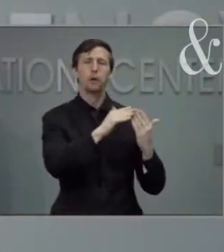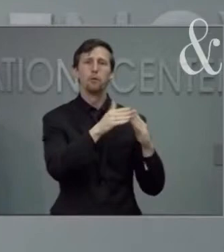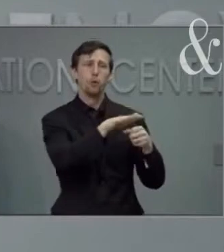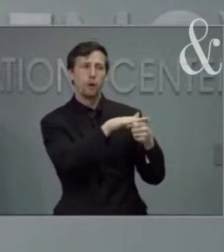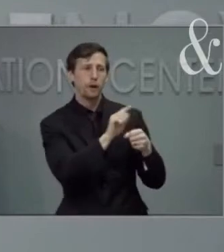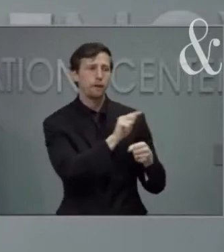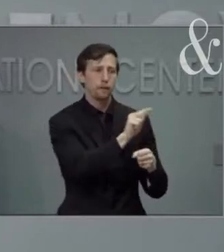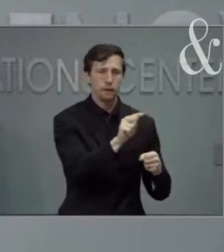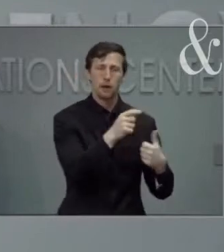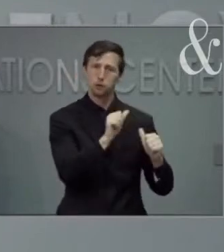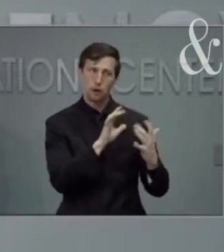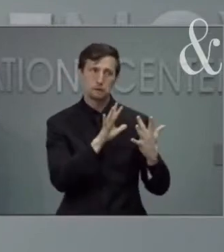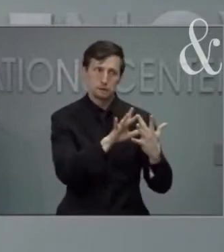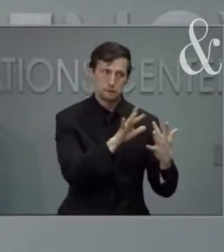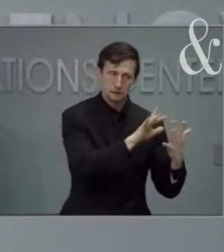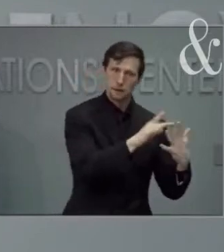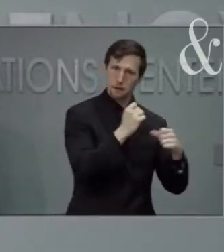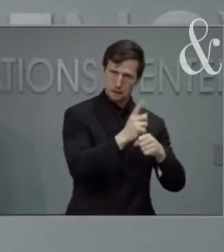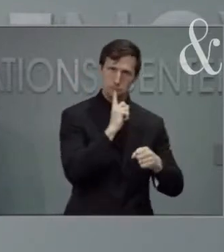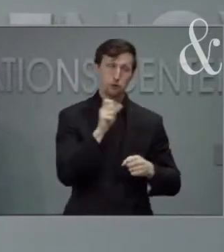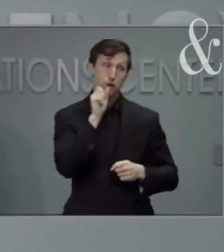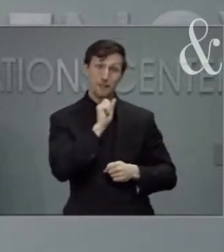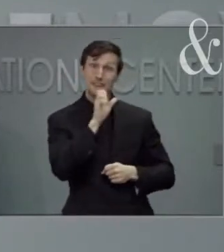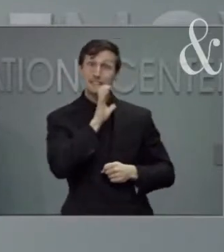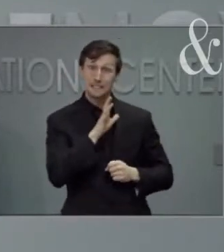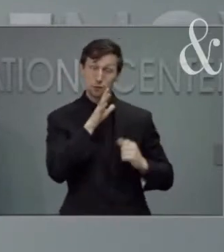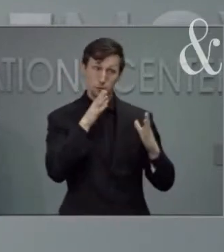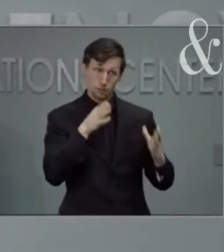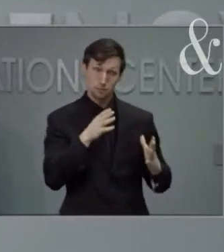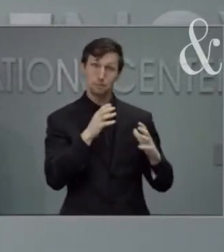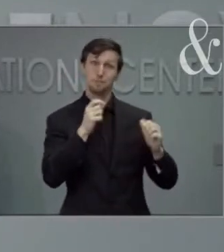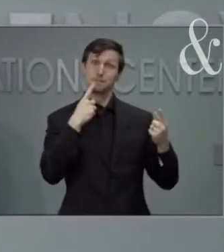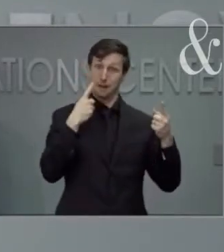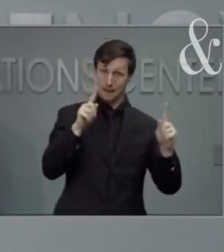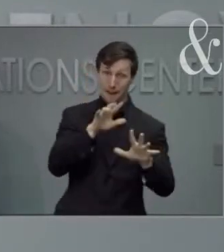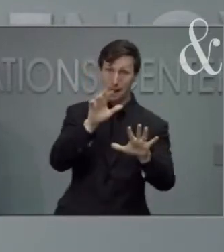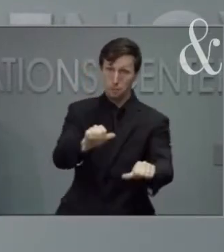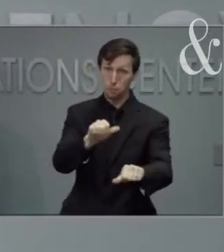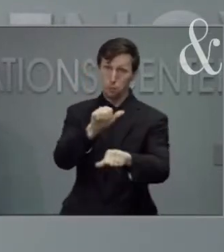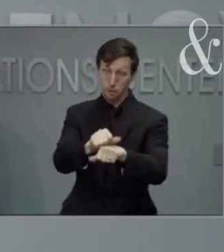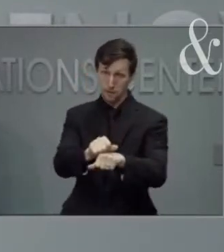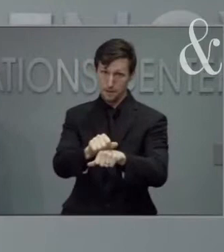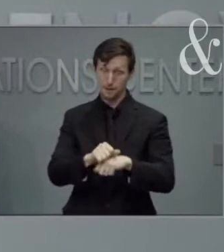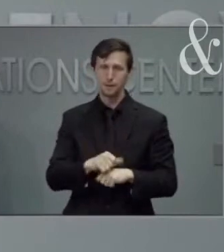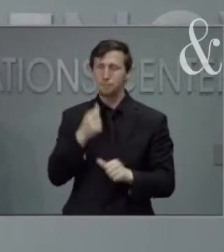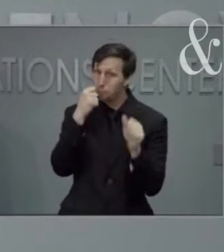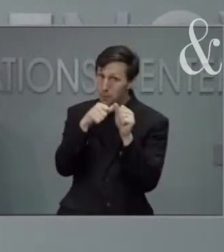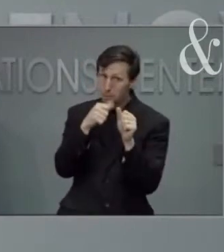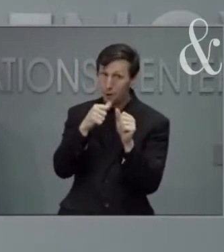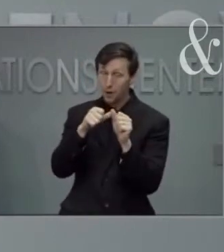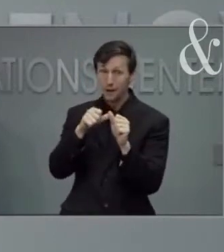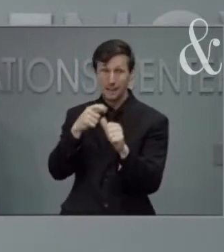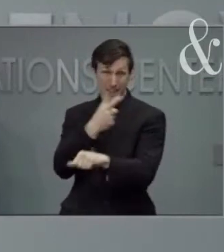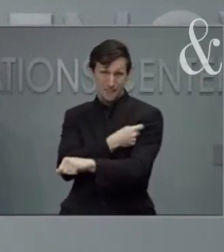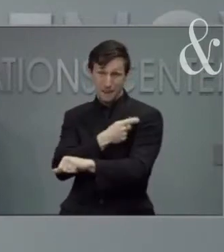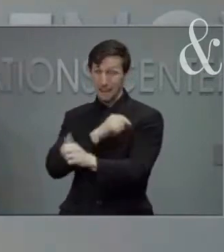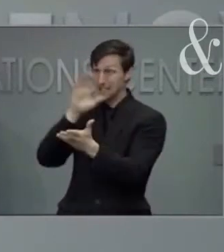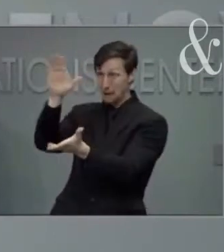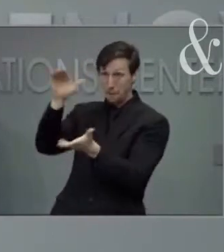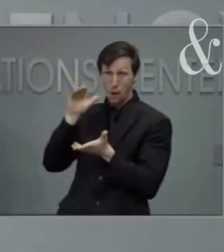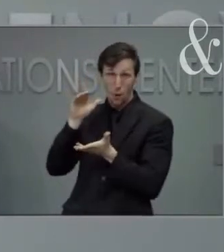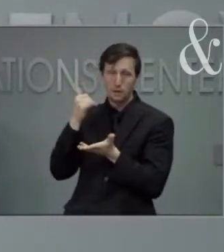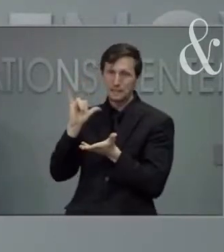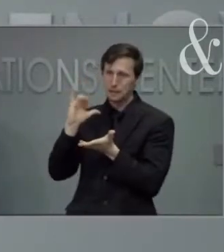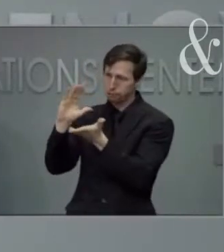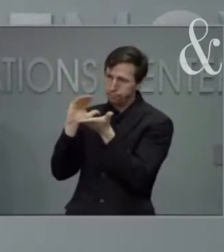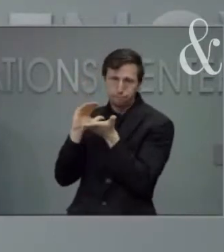our seniors are getting in for vaccine appointments. I want to remind folks that supply continues to remain very low, so there